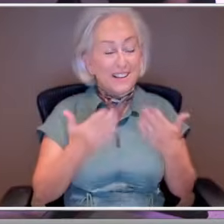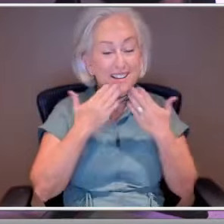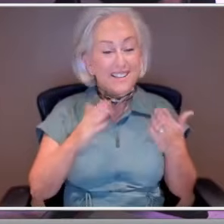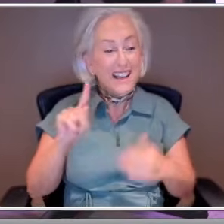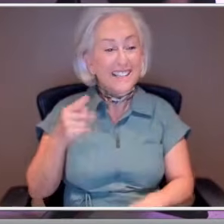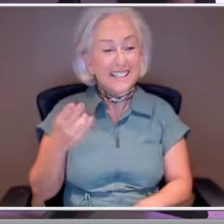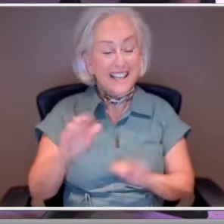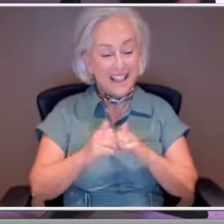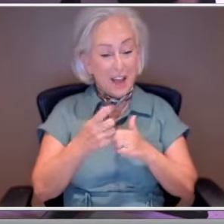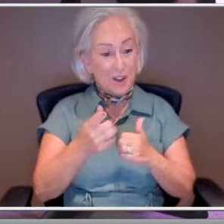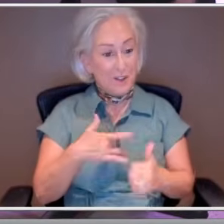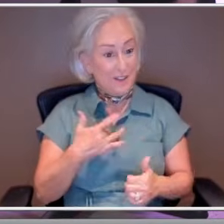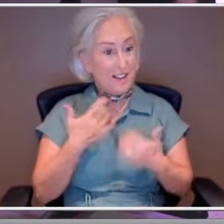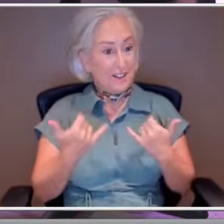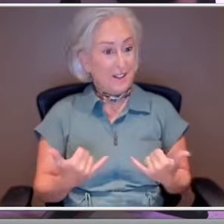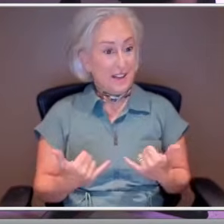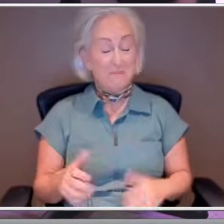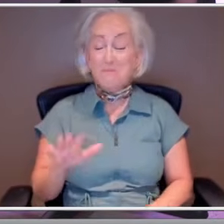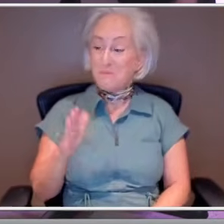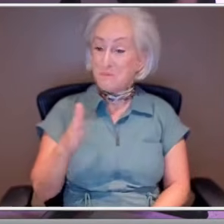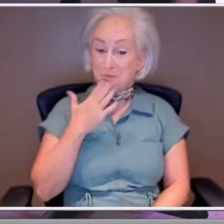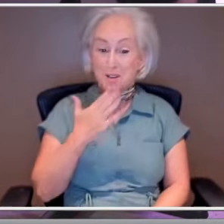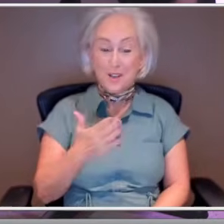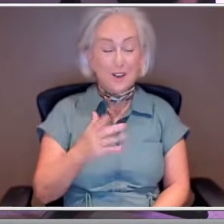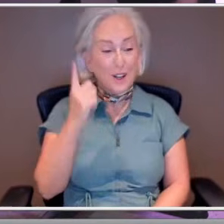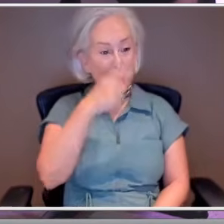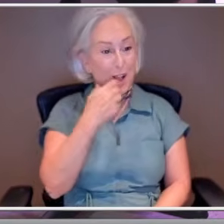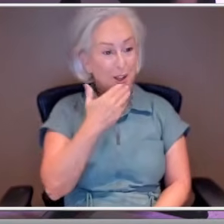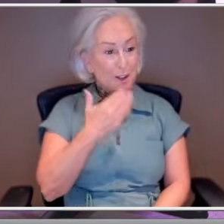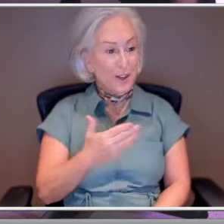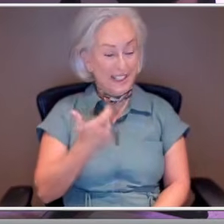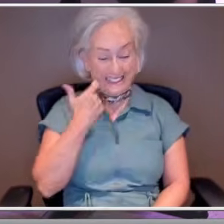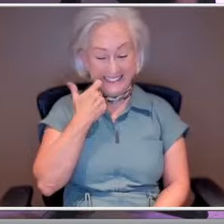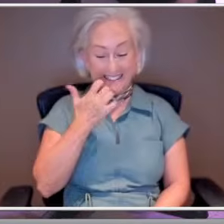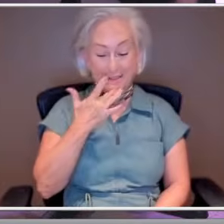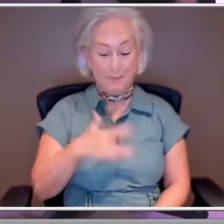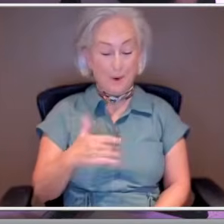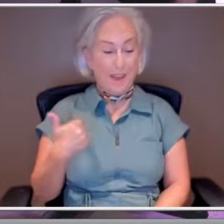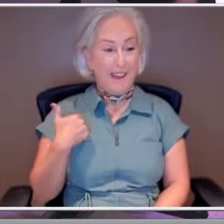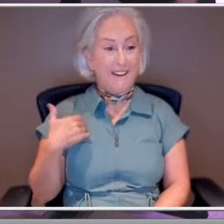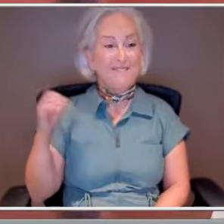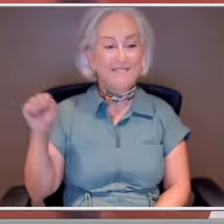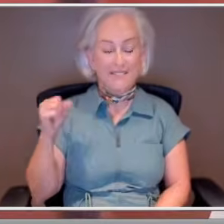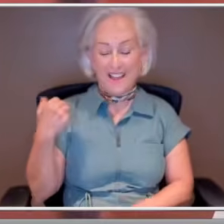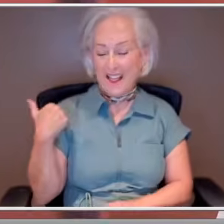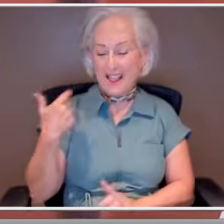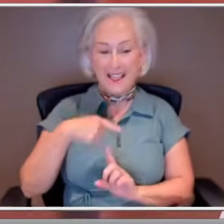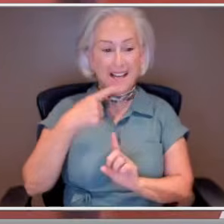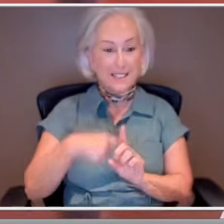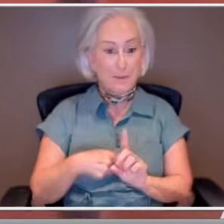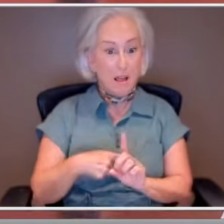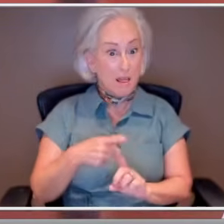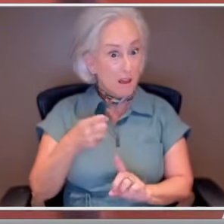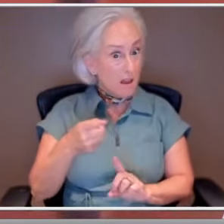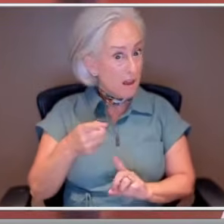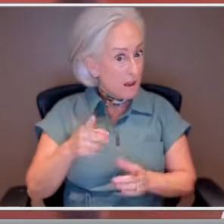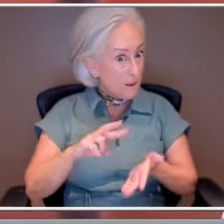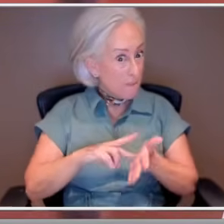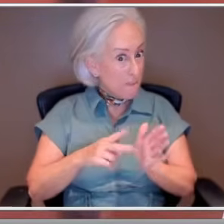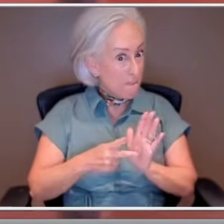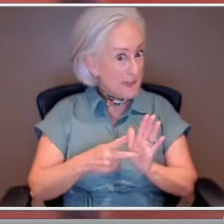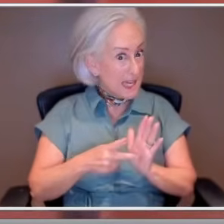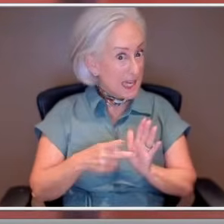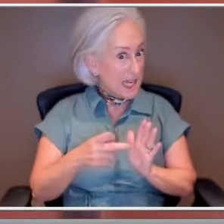today? Pretty good, pretty good. You look good. Thank you. You just had a birthday? Yes, last month. Are you someone who doesn't like to tell their